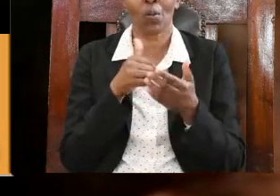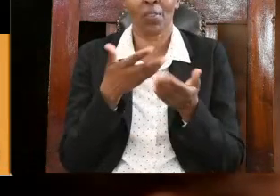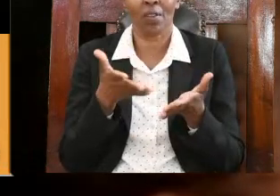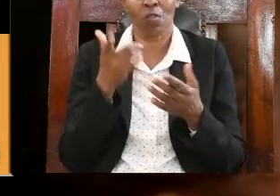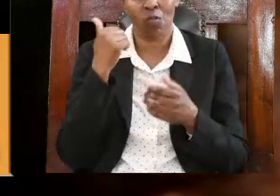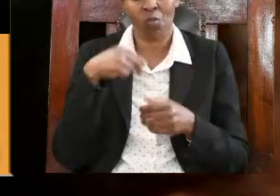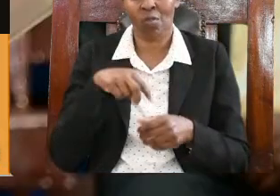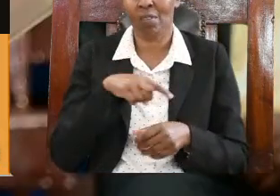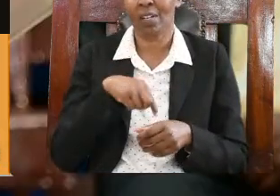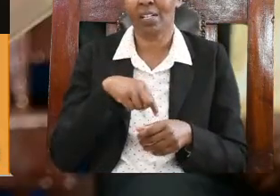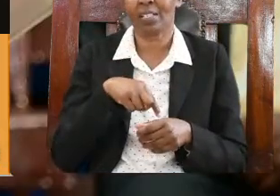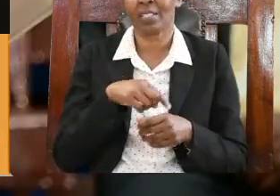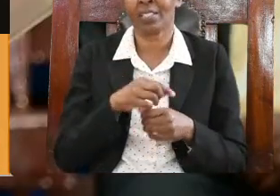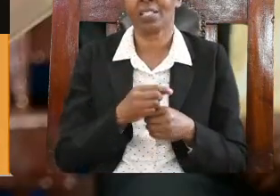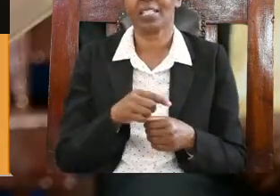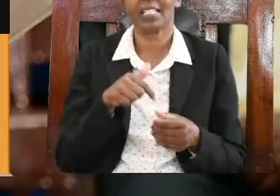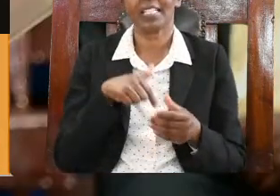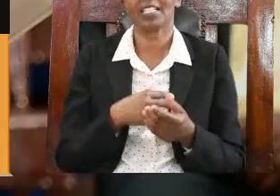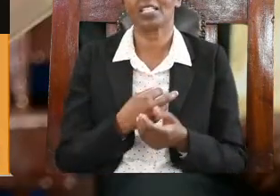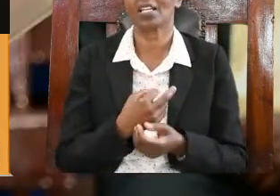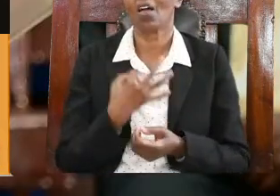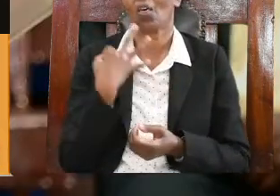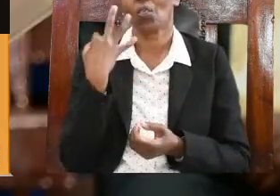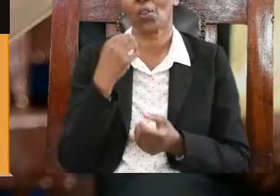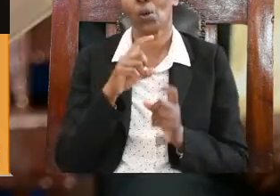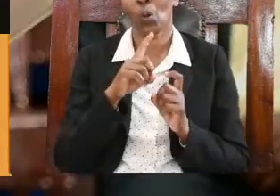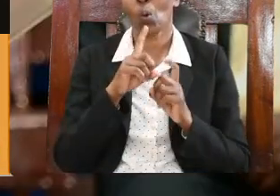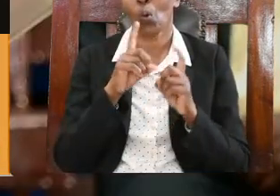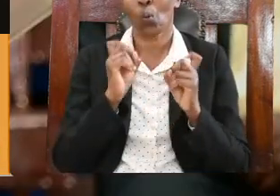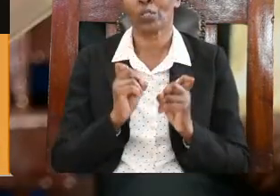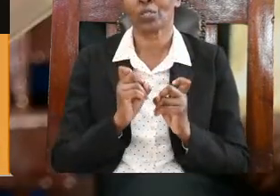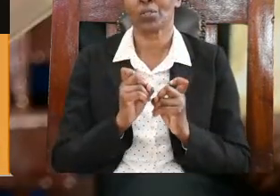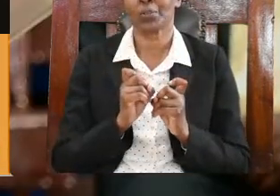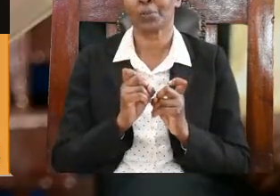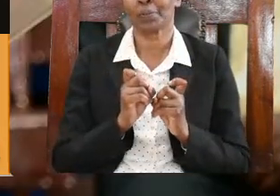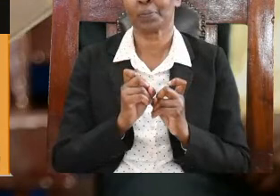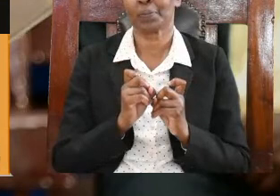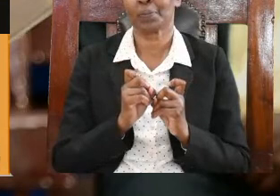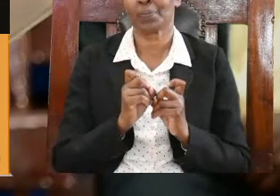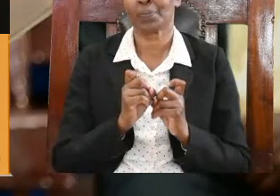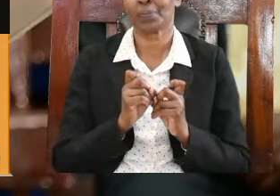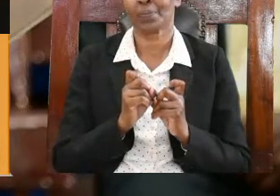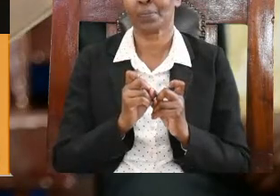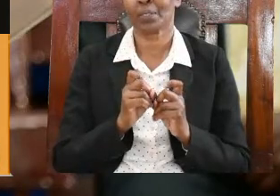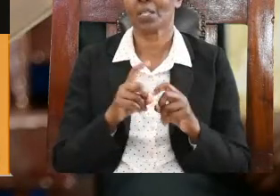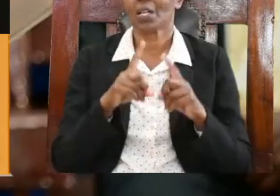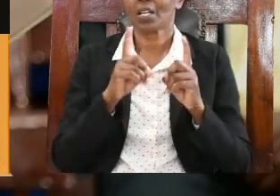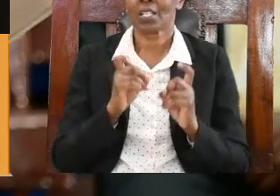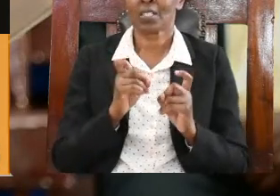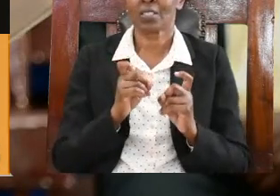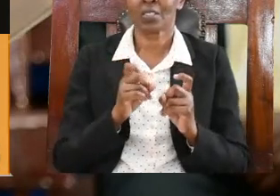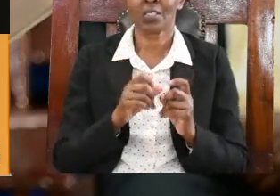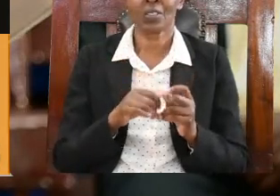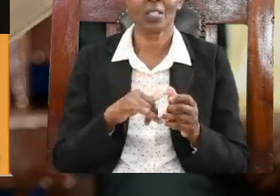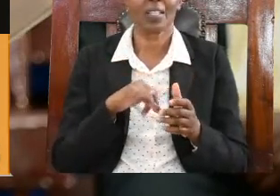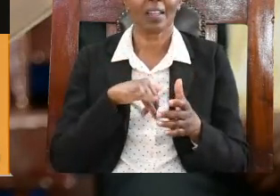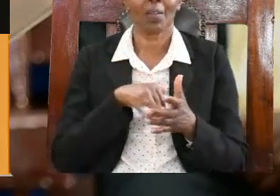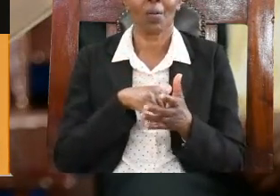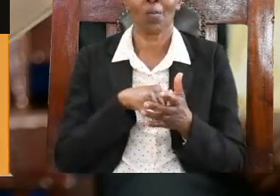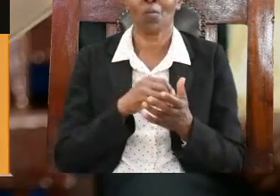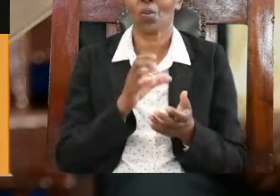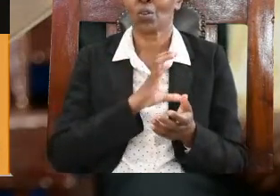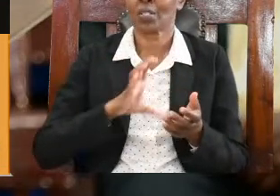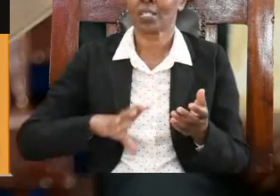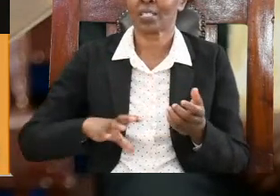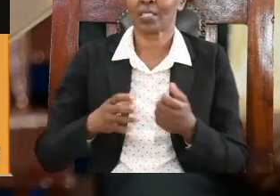and I will do it in three questions, and that is the question about Christian weakness. And